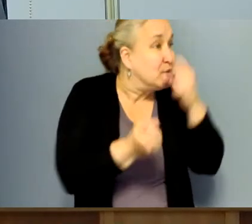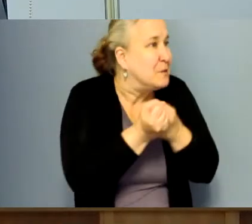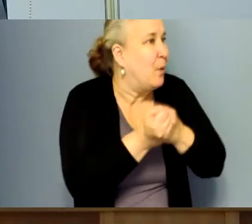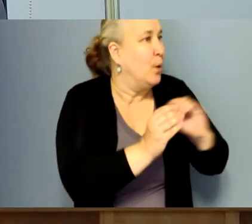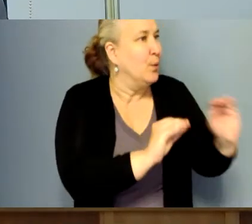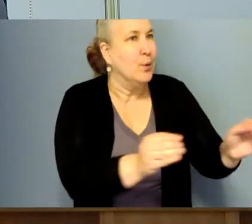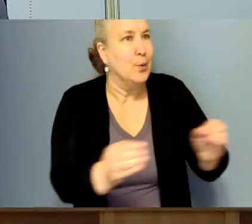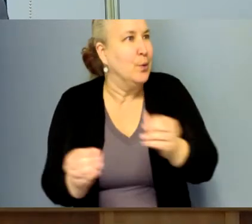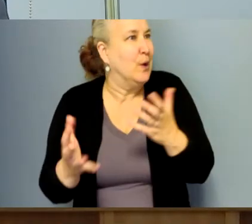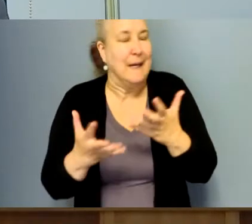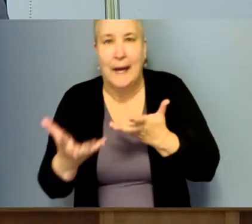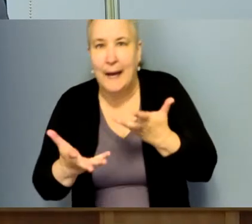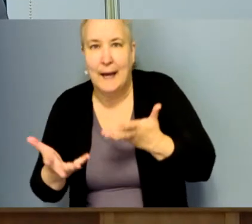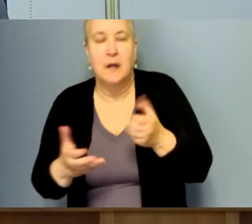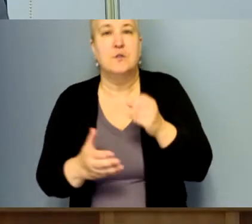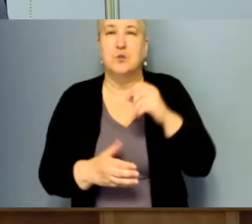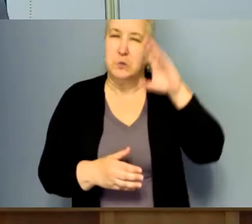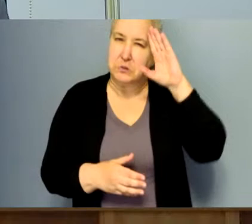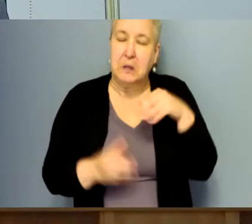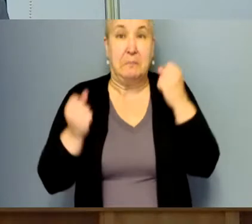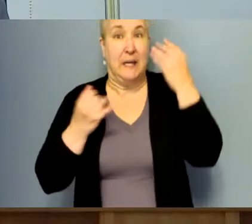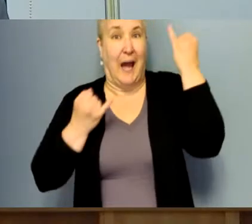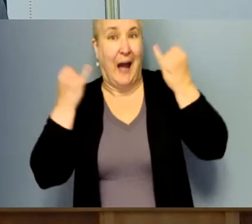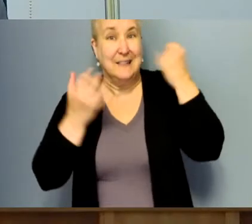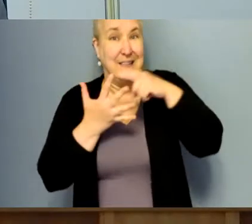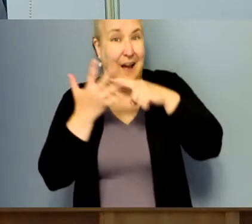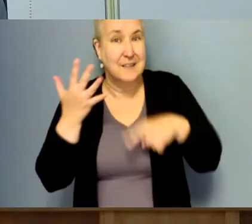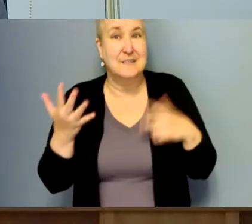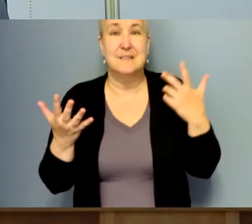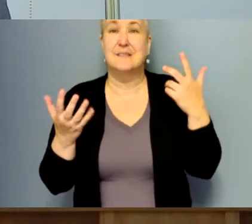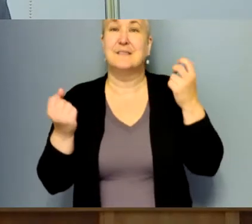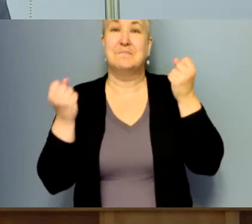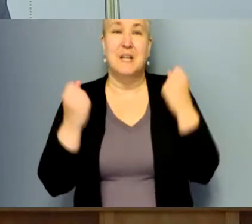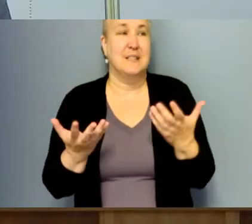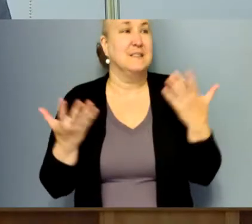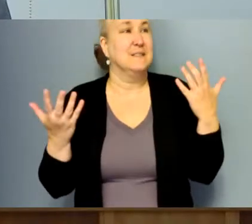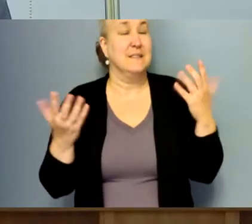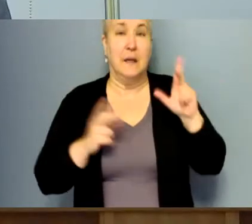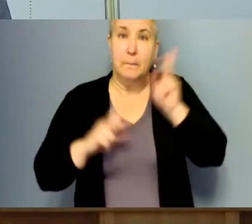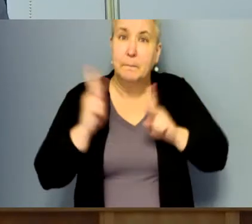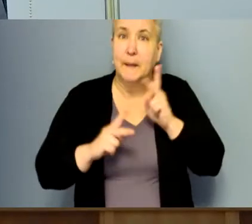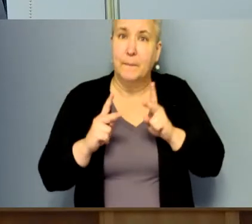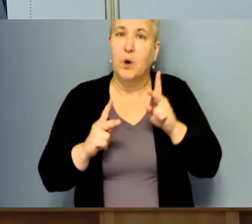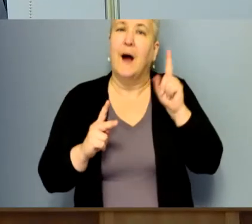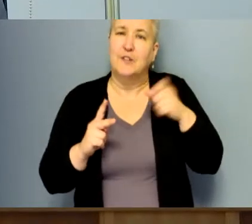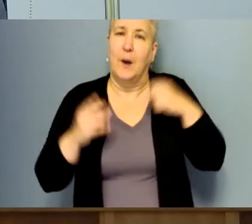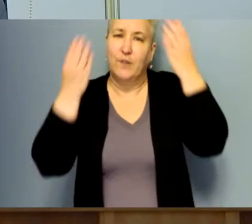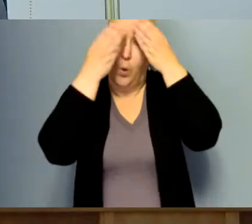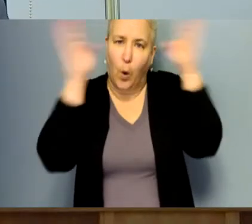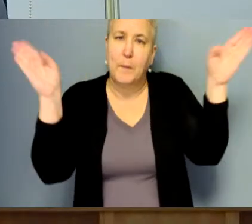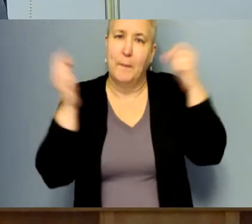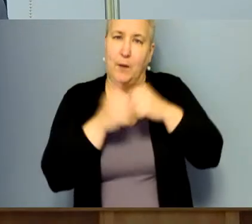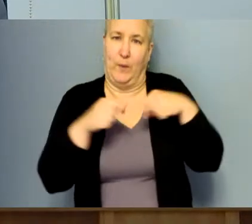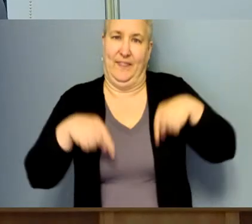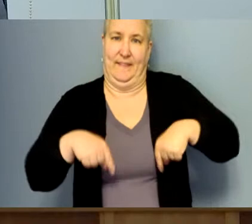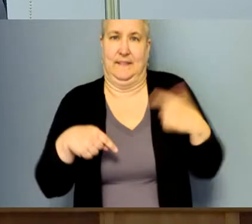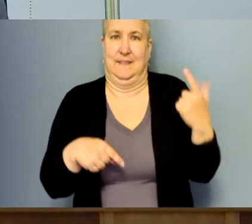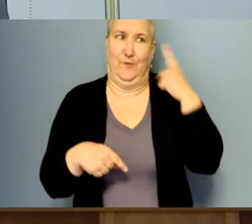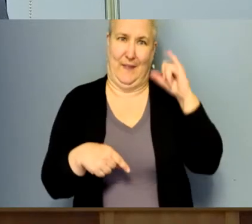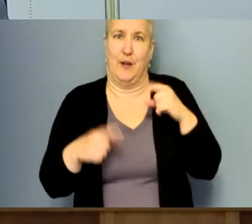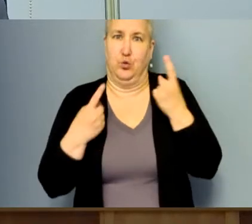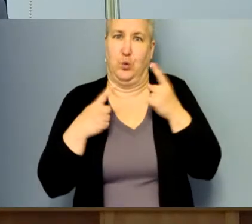that idea to work. So a lot of ideas, a lot of people had to have an open mind with this in order for it to